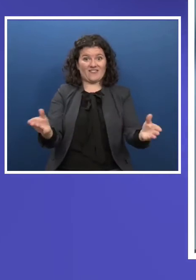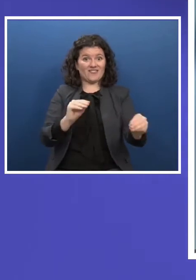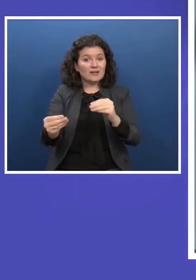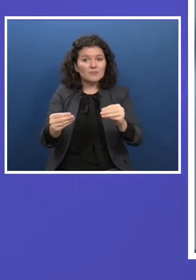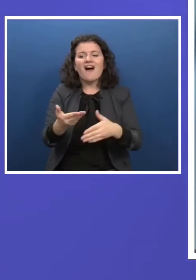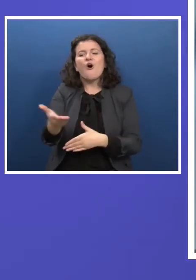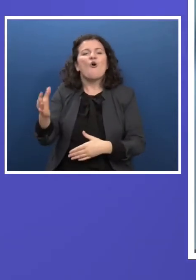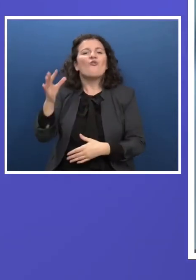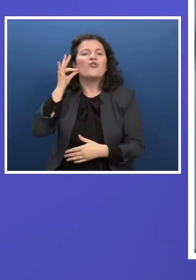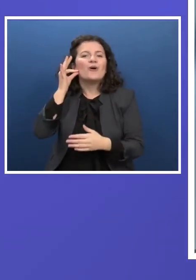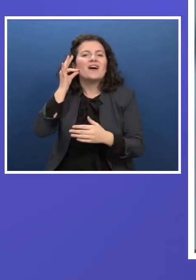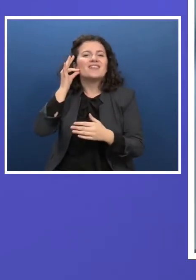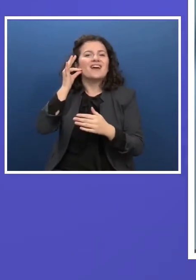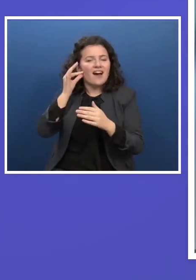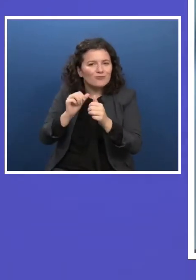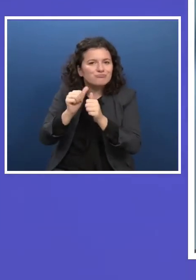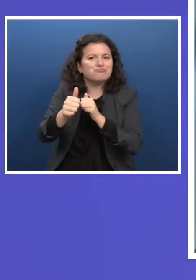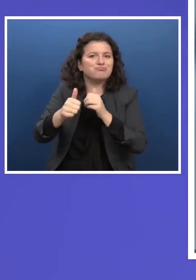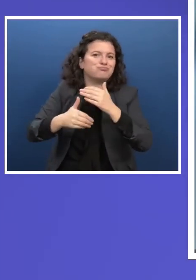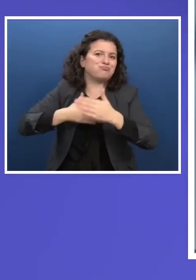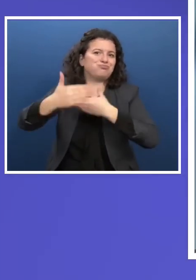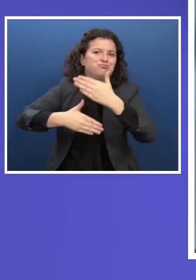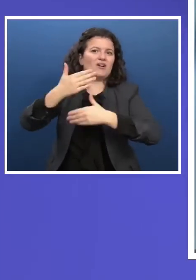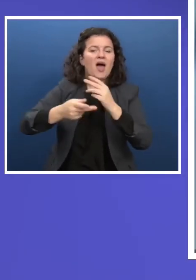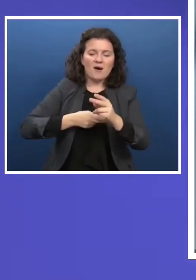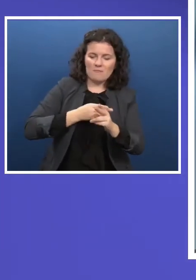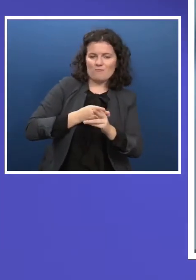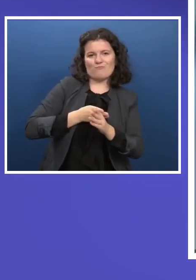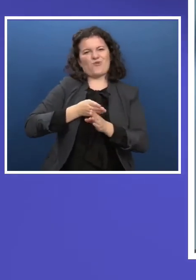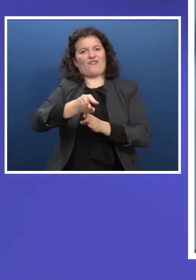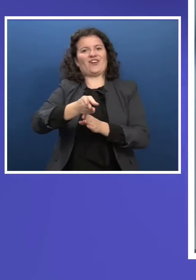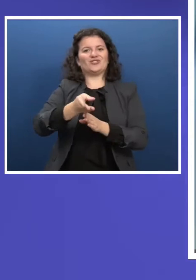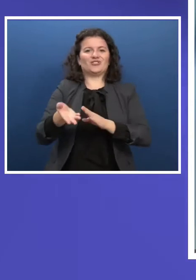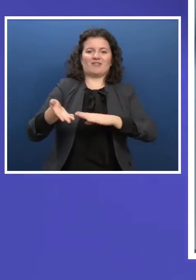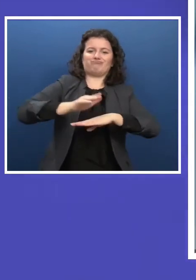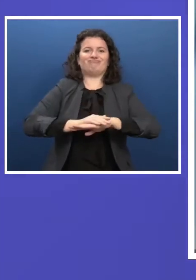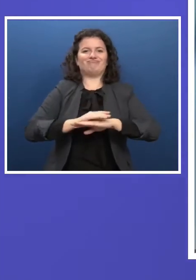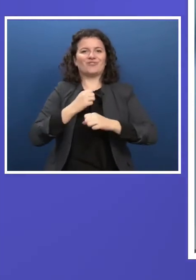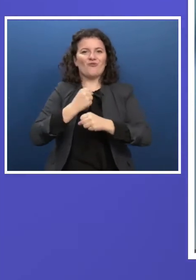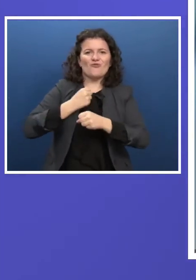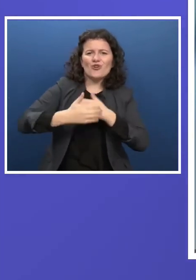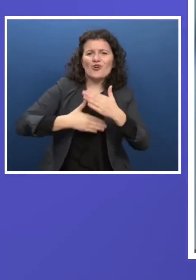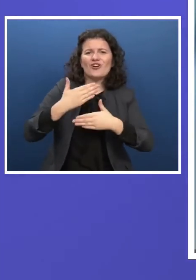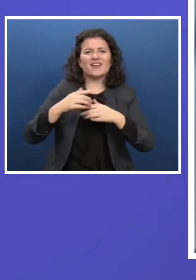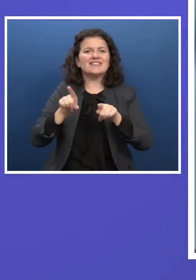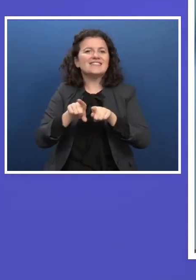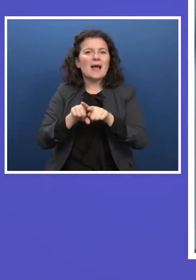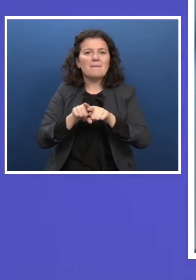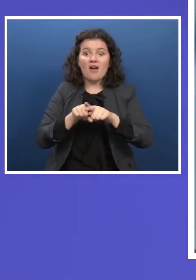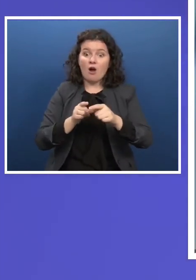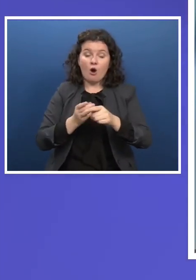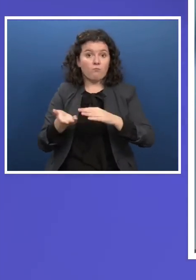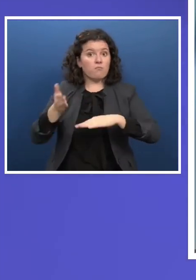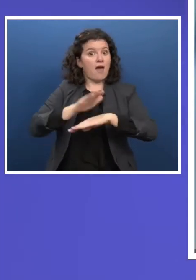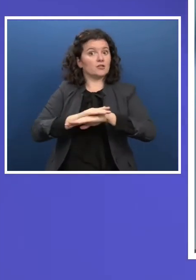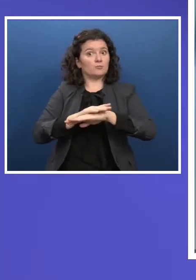to exercise not just their profession, but really then to move on into their career progression. And this has to do also